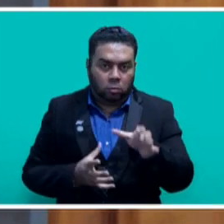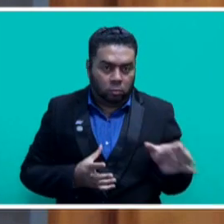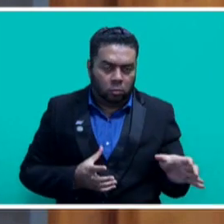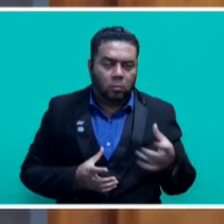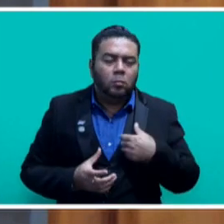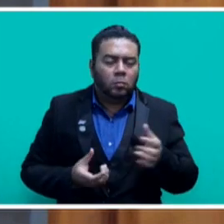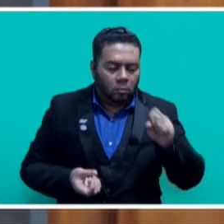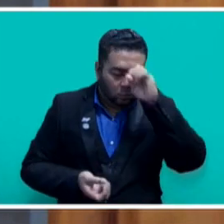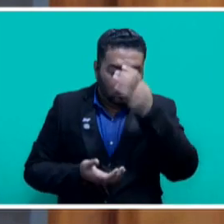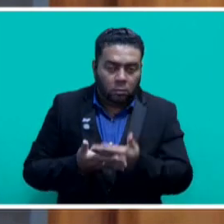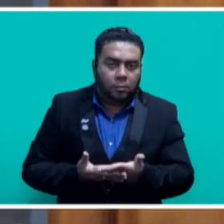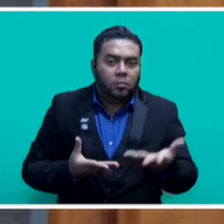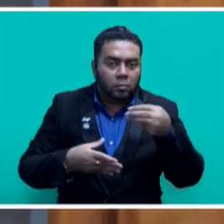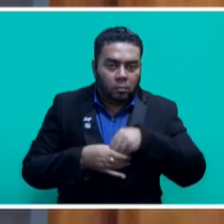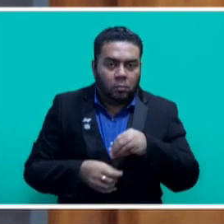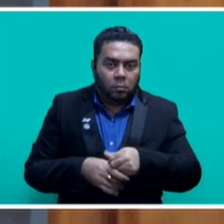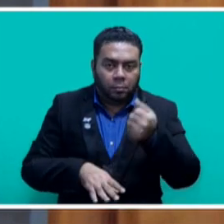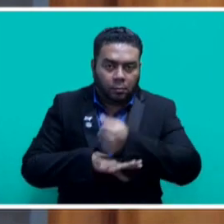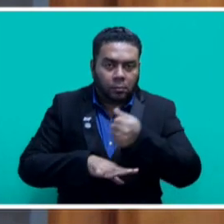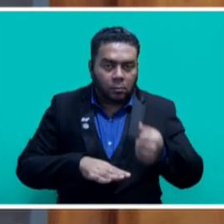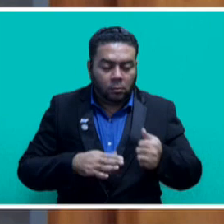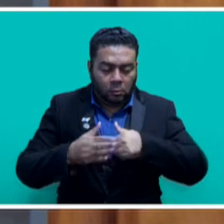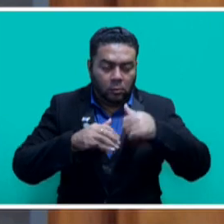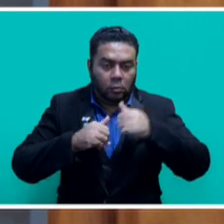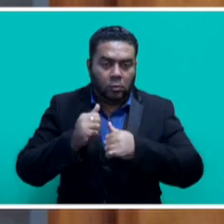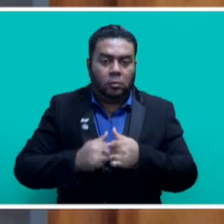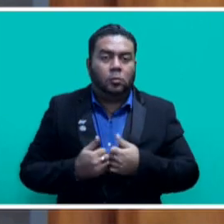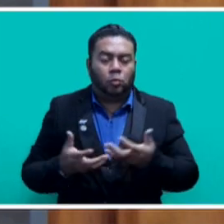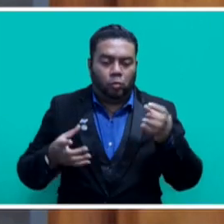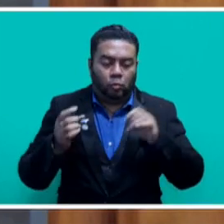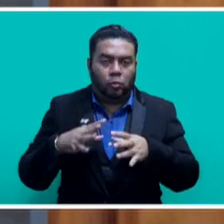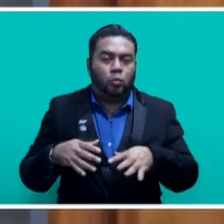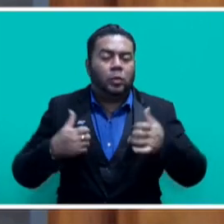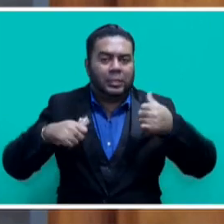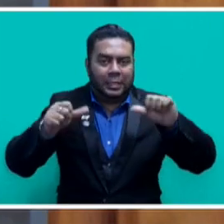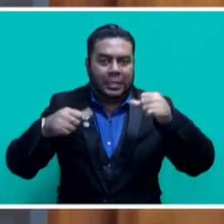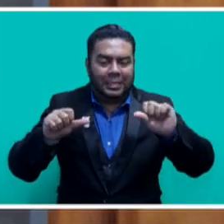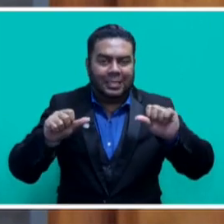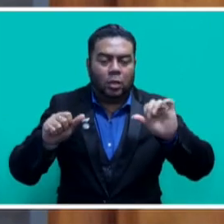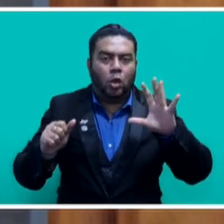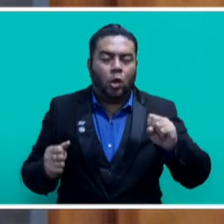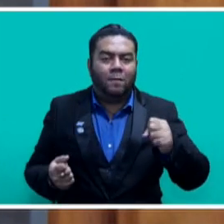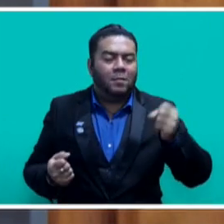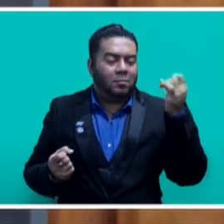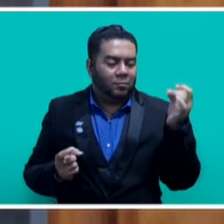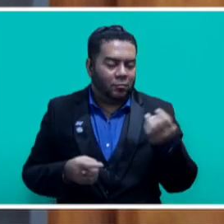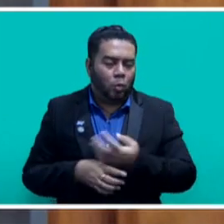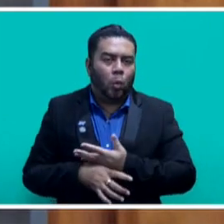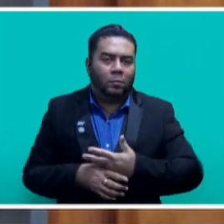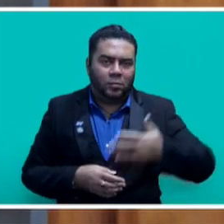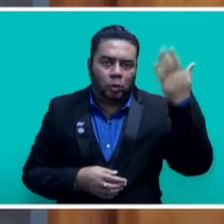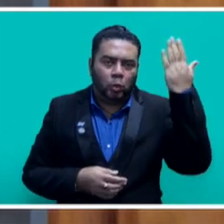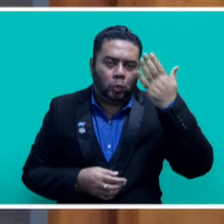that inclusive governance structures contribute to the overall success and efficiency